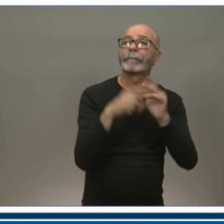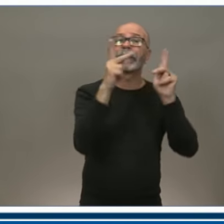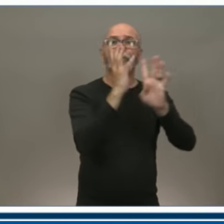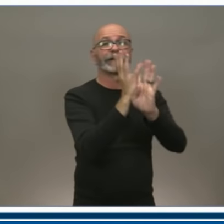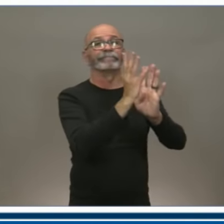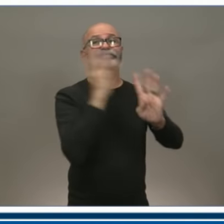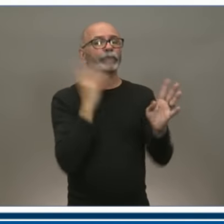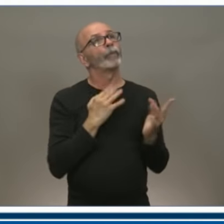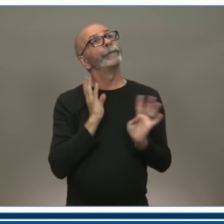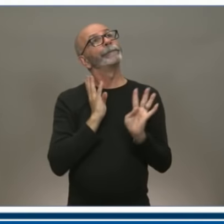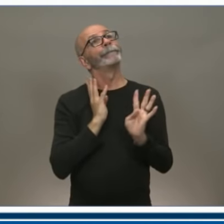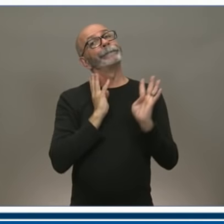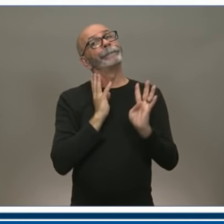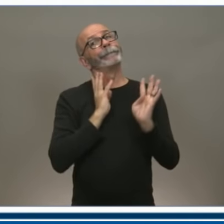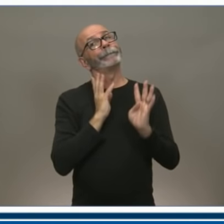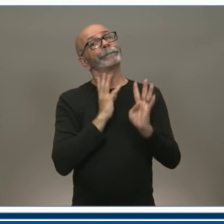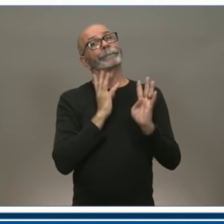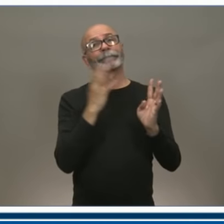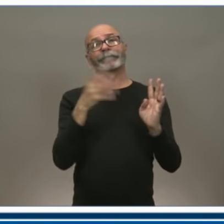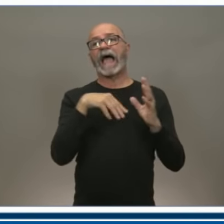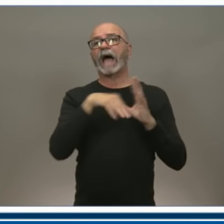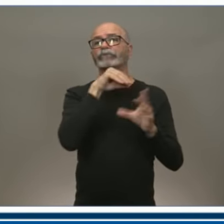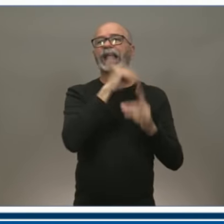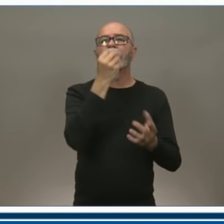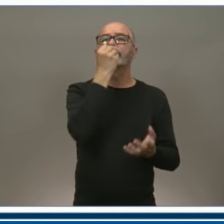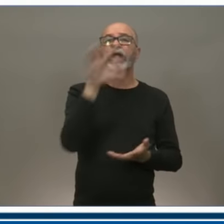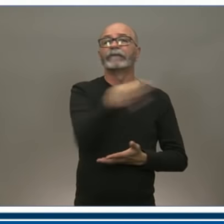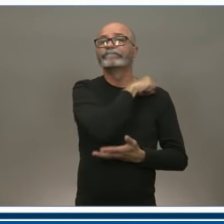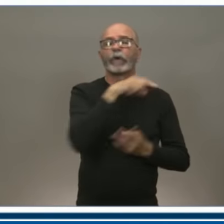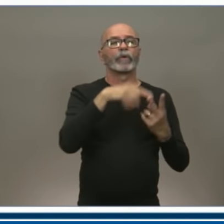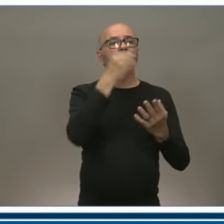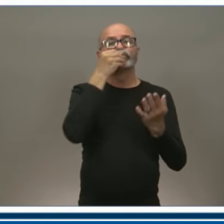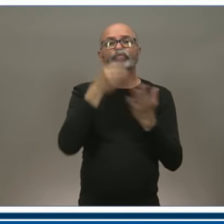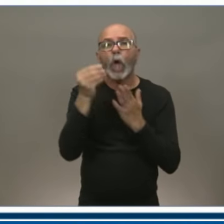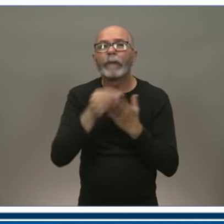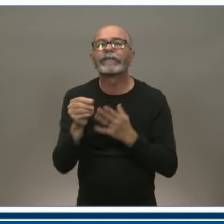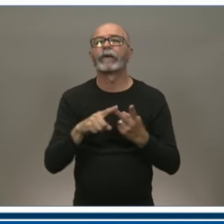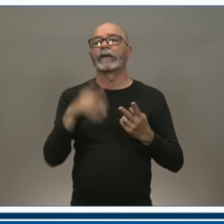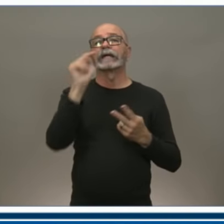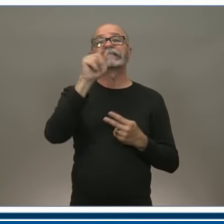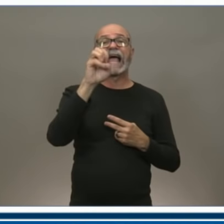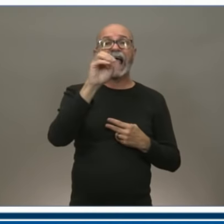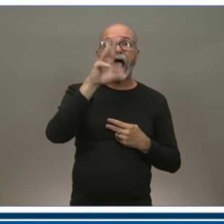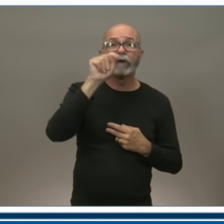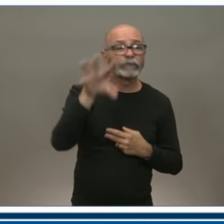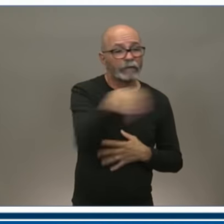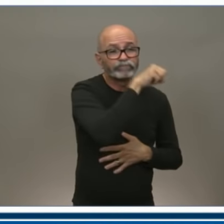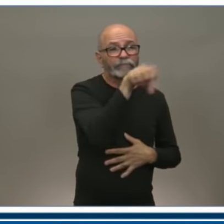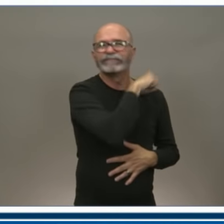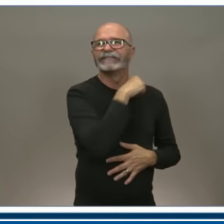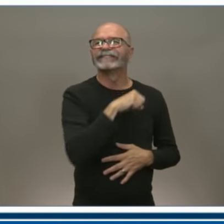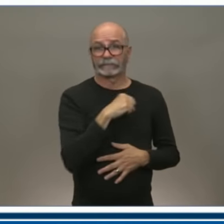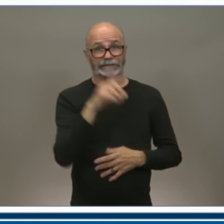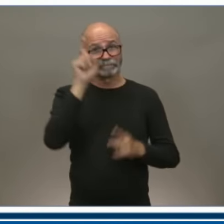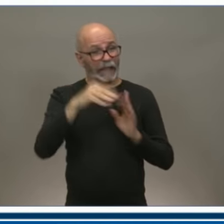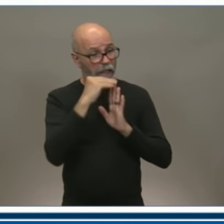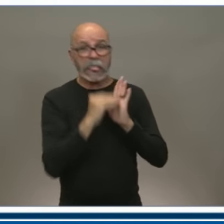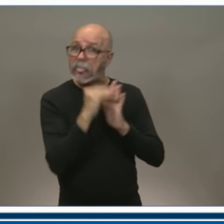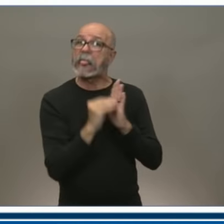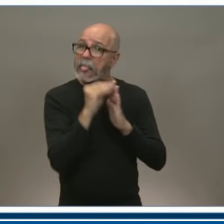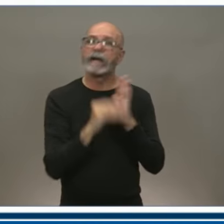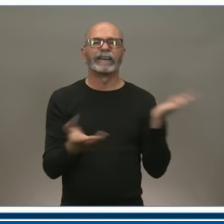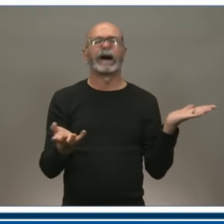know, in and out very quickly, like grocery stores, like takeout restaurants, et cetera. We don't expect them to keep a log. But